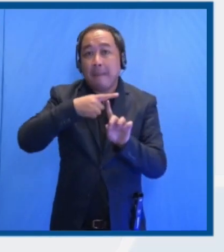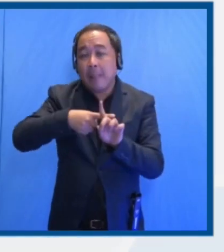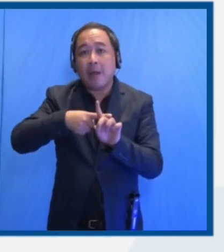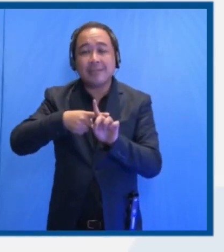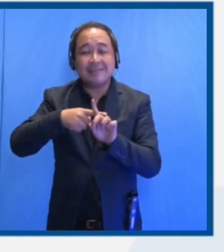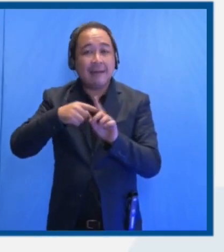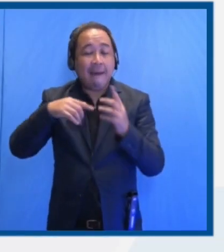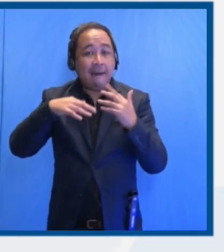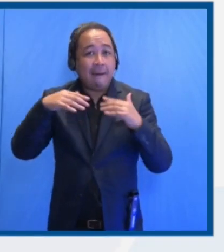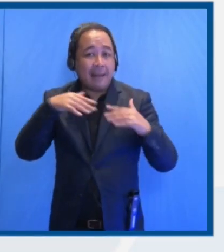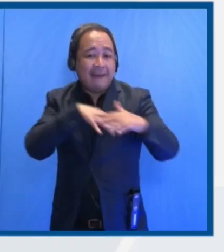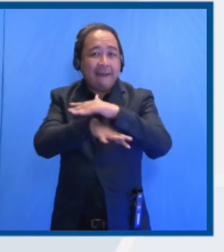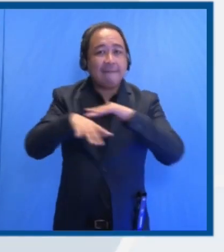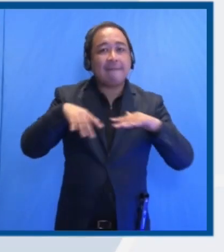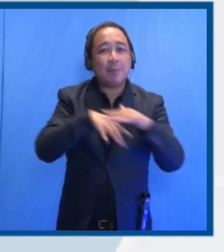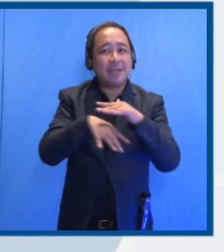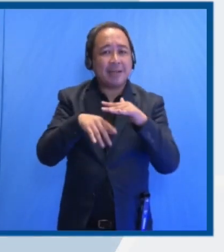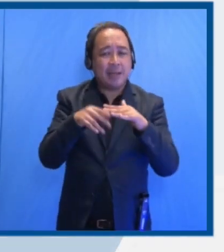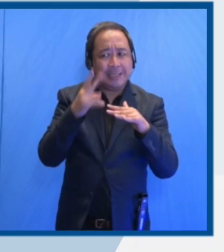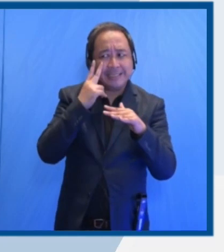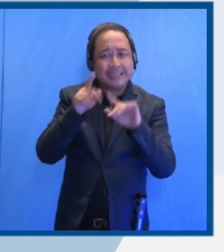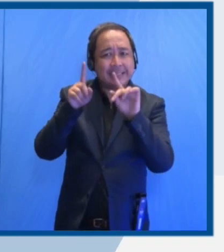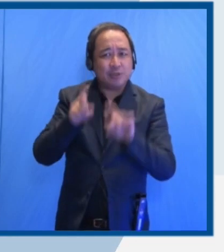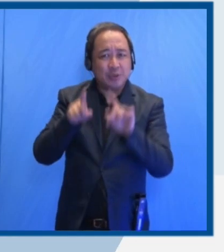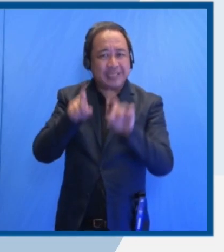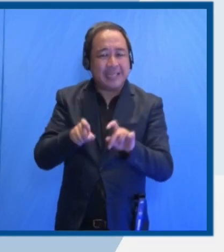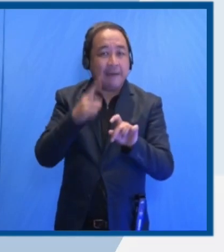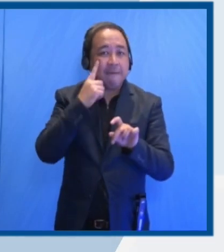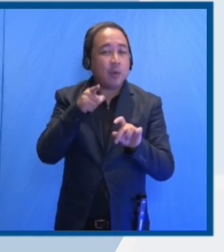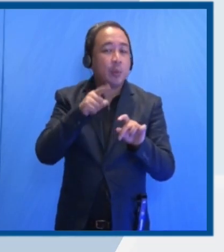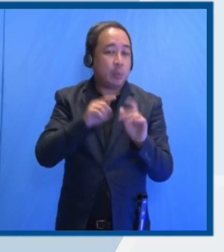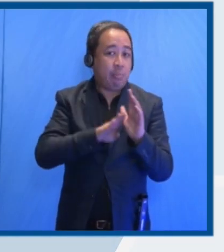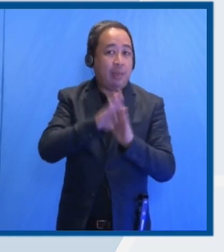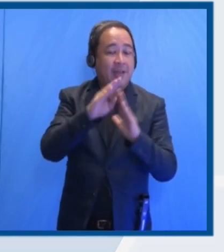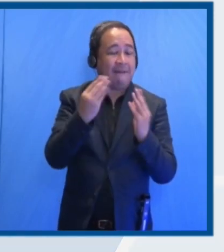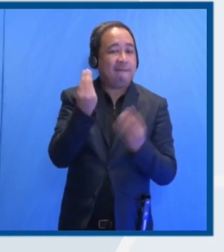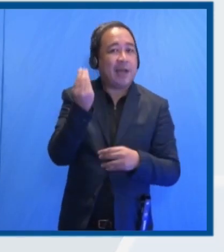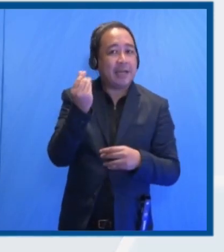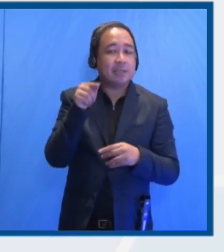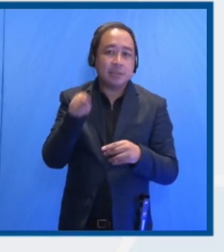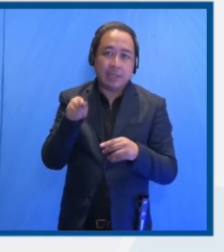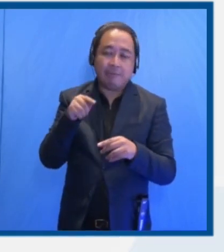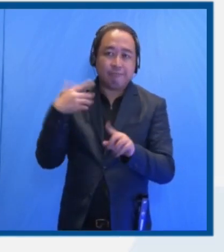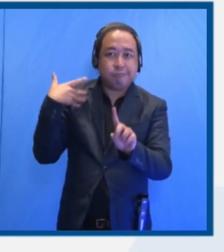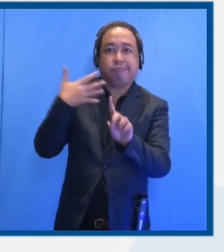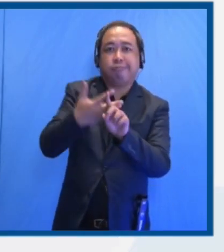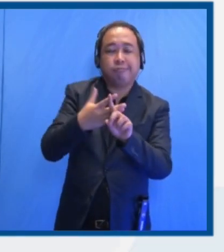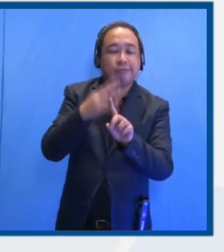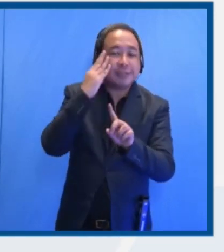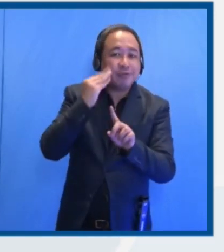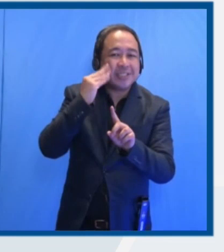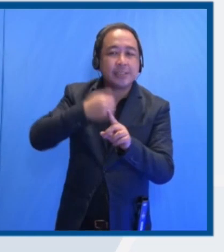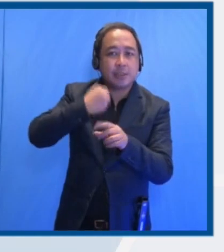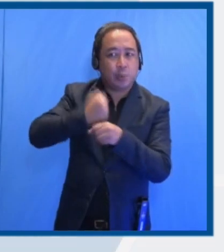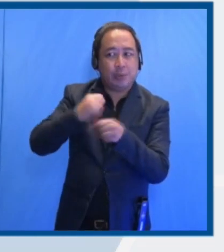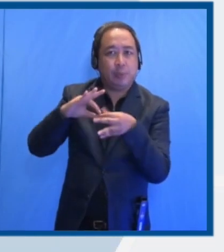and environmental screenings for development finance. So she comes a lot with experience working with the private sector. So help